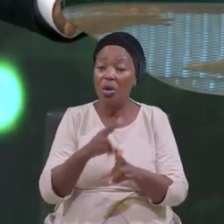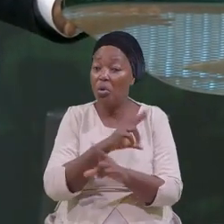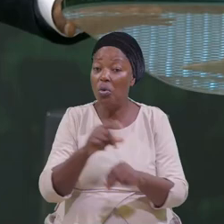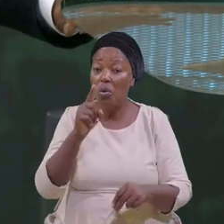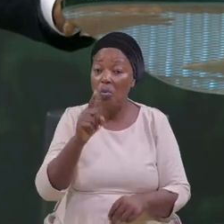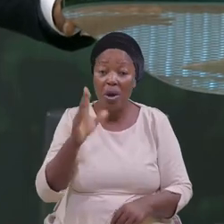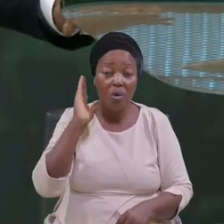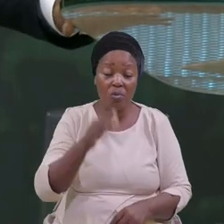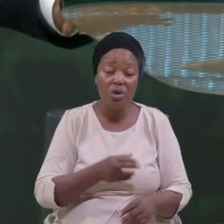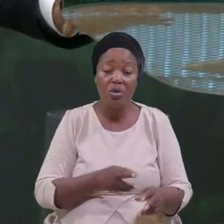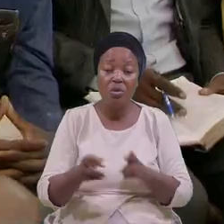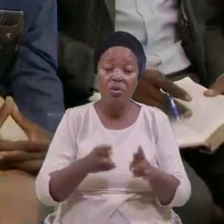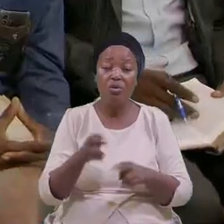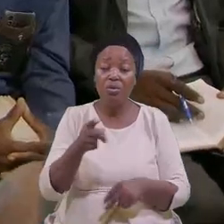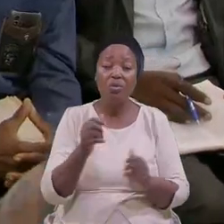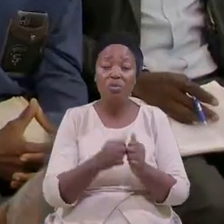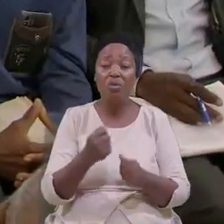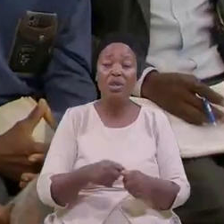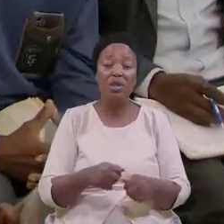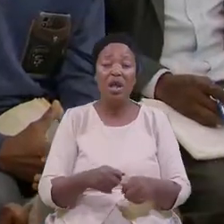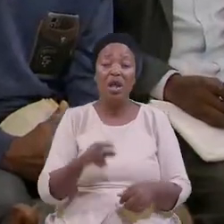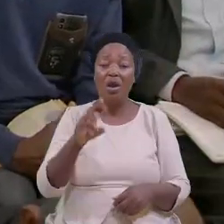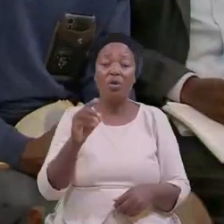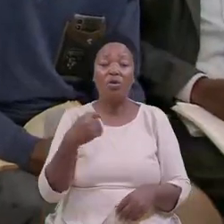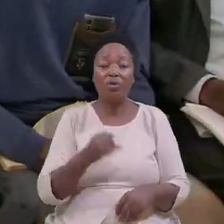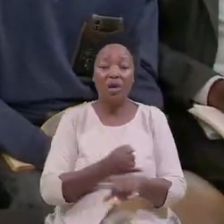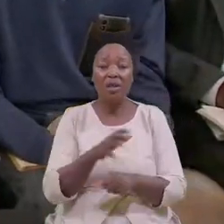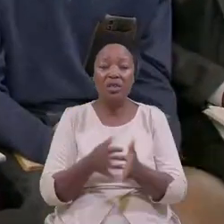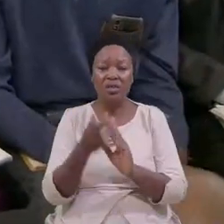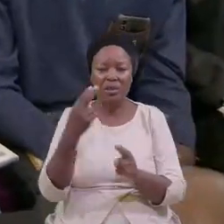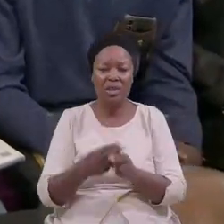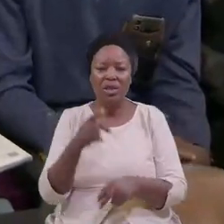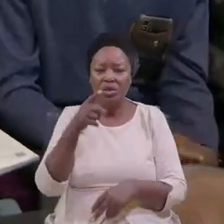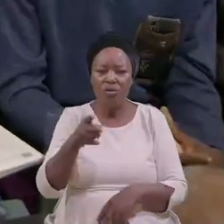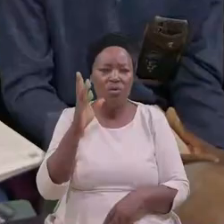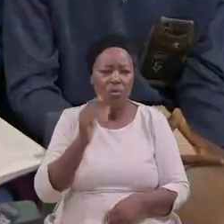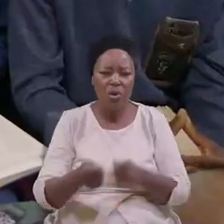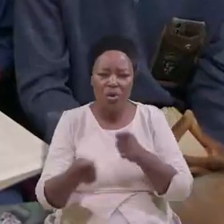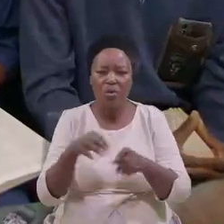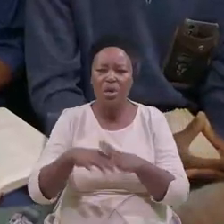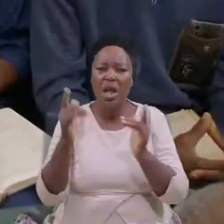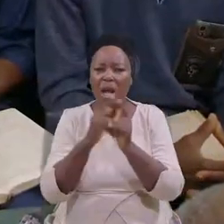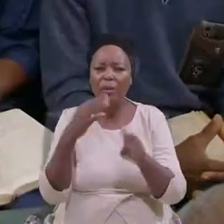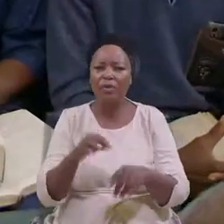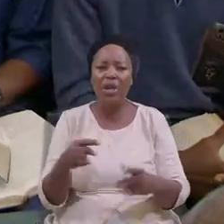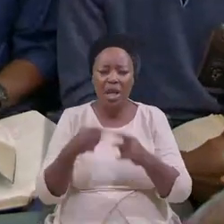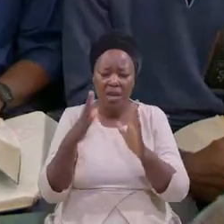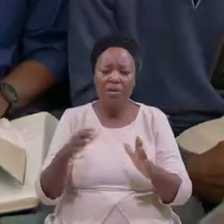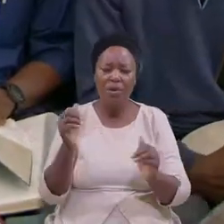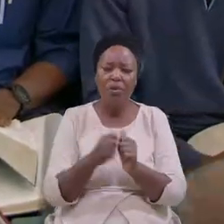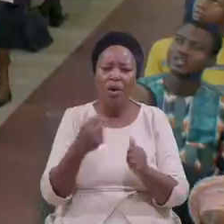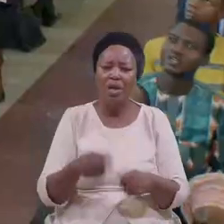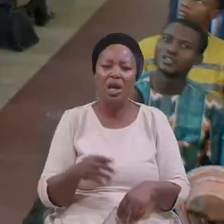you with a rod of iron. You will rule in the camp of the enemies with a rod